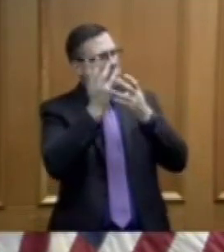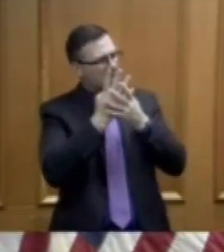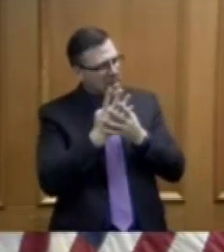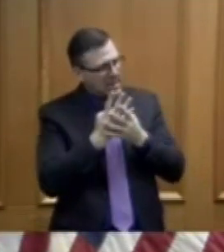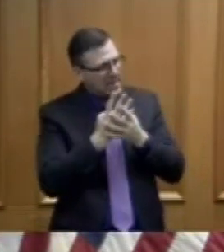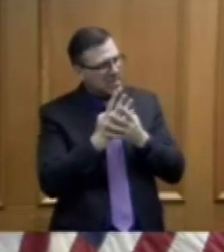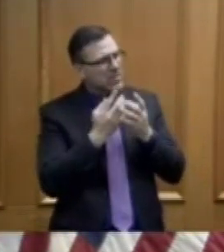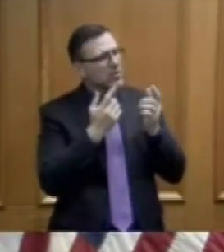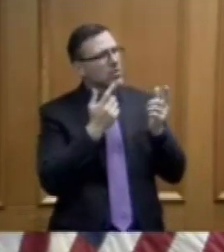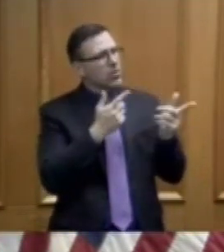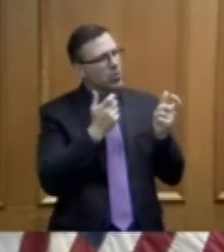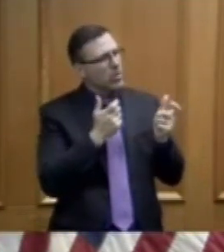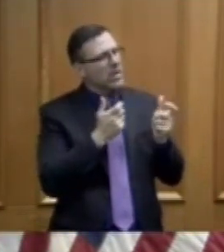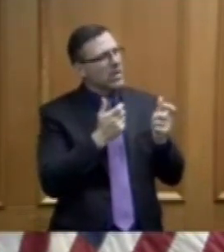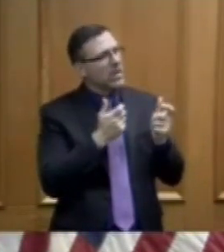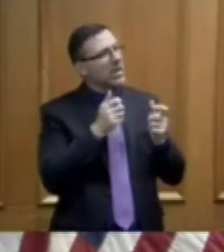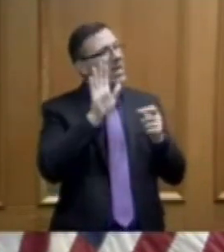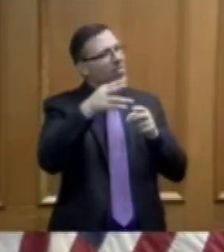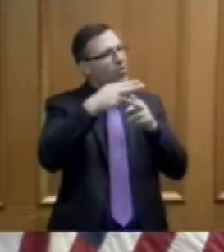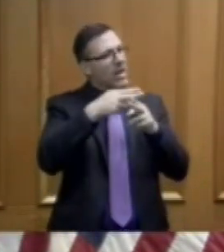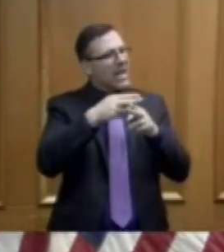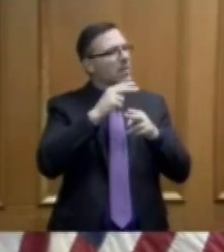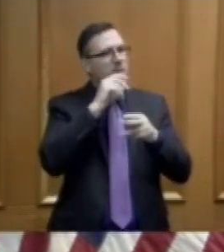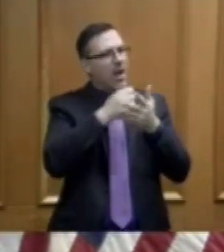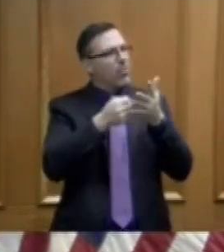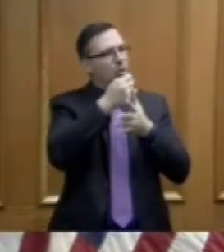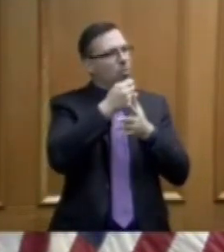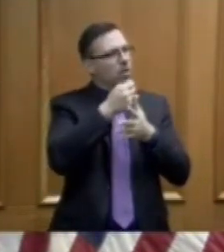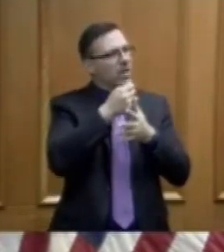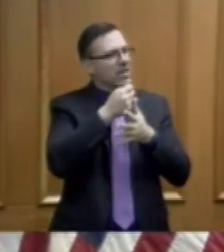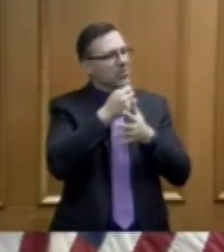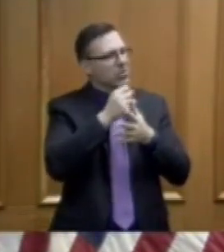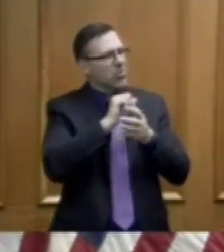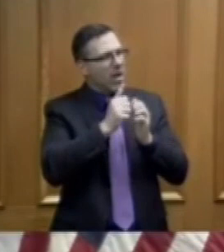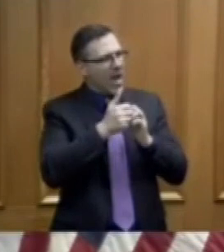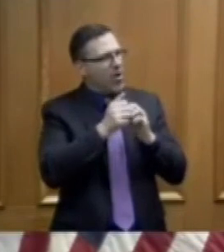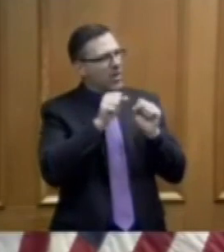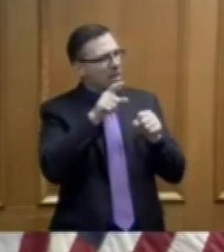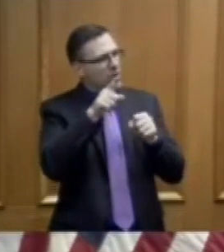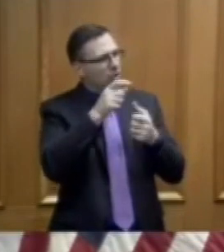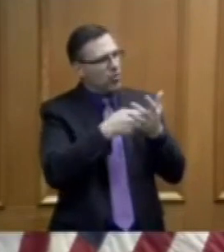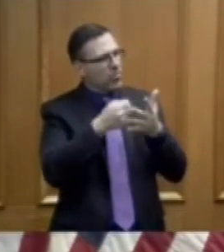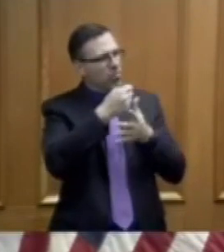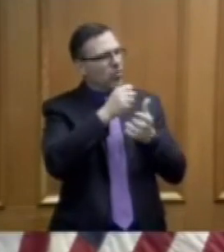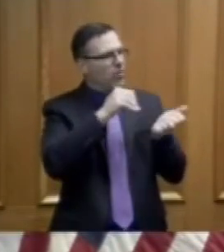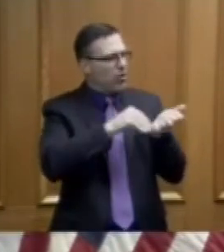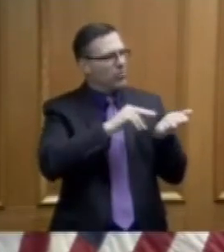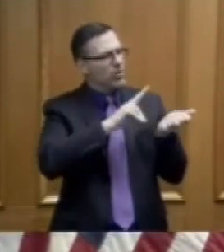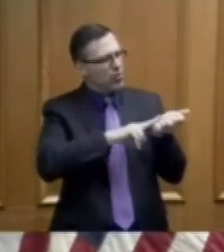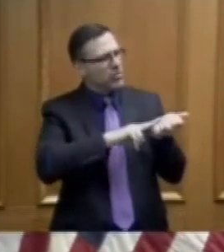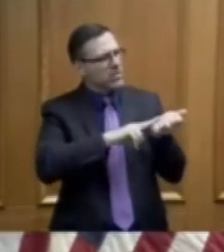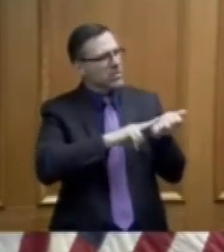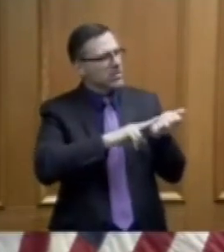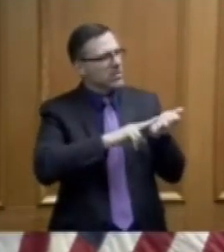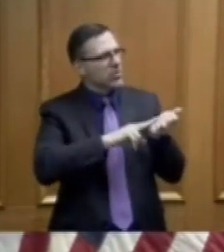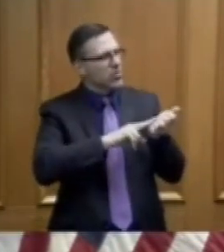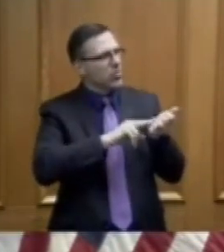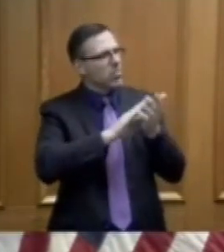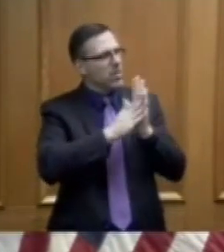to ultimately get tested at the top of the list. Yeah, well, we've said multiple times across the state